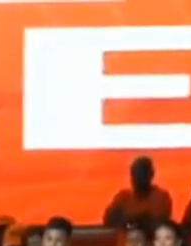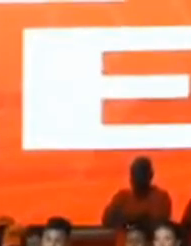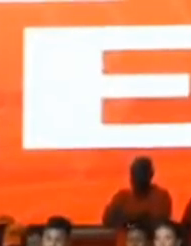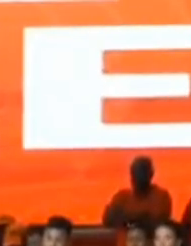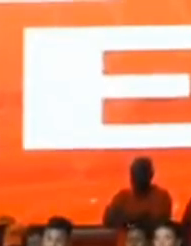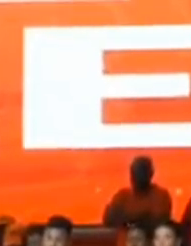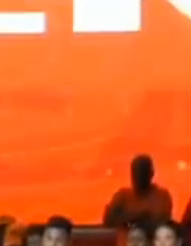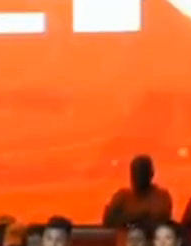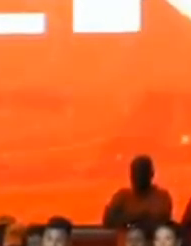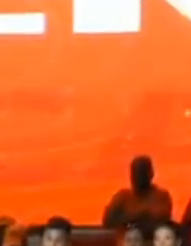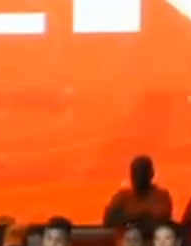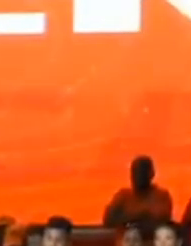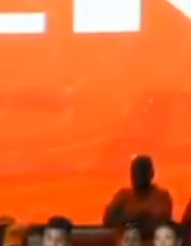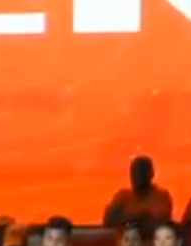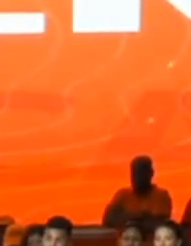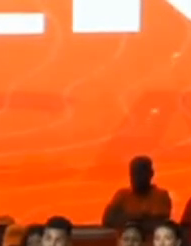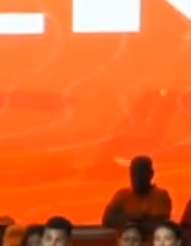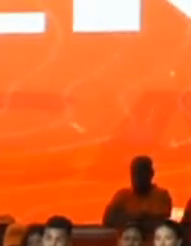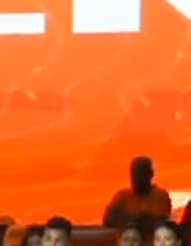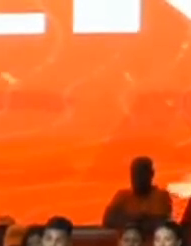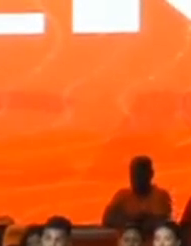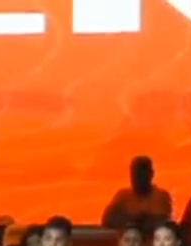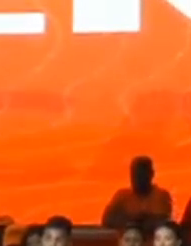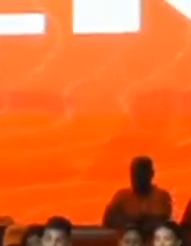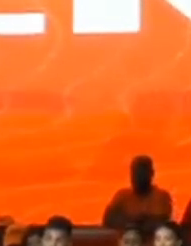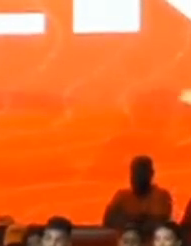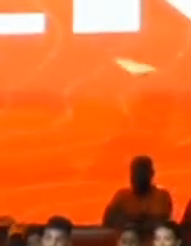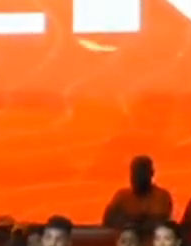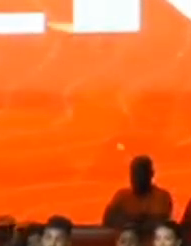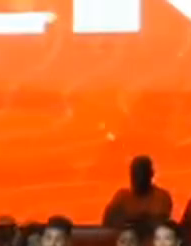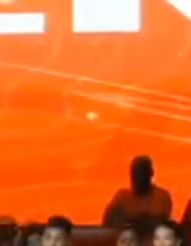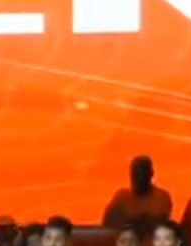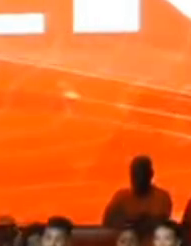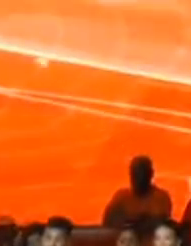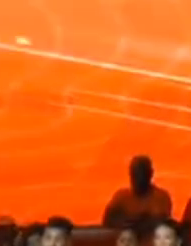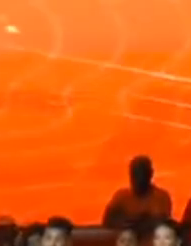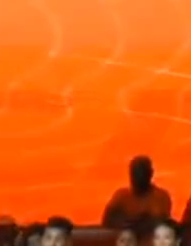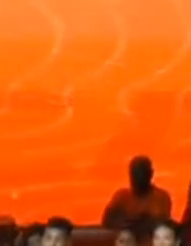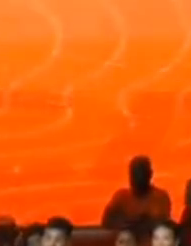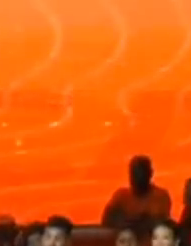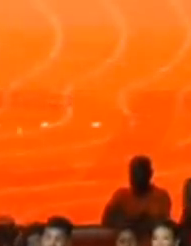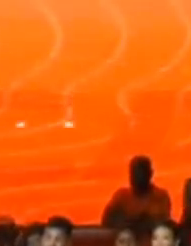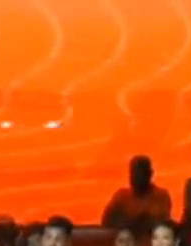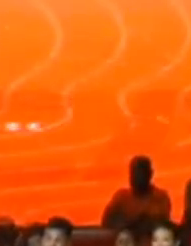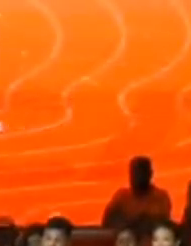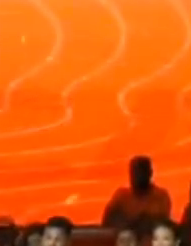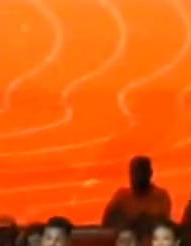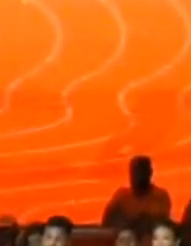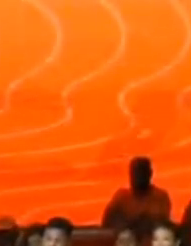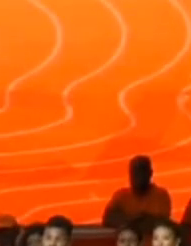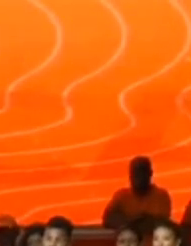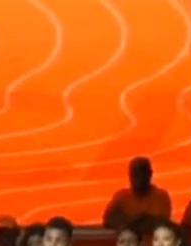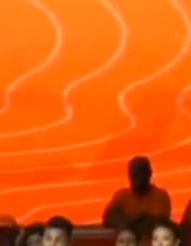is plural. But I never see rice and pea with one dege peas in the